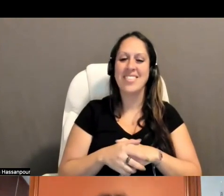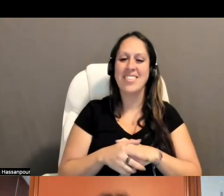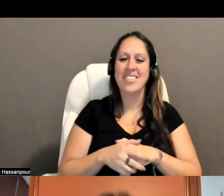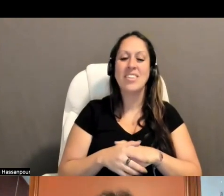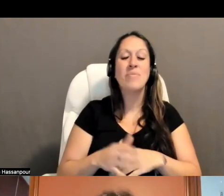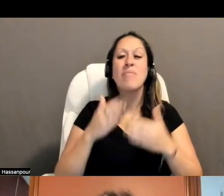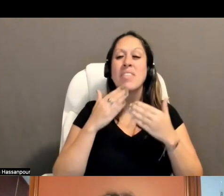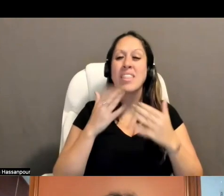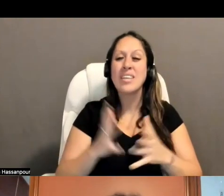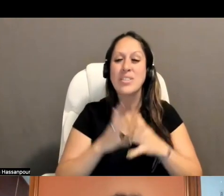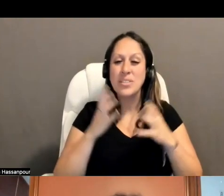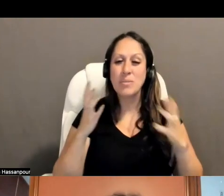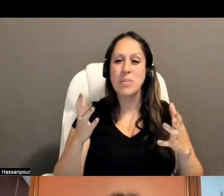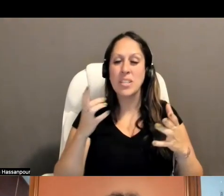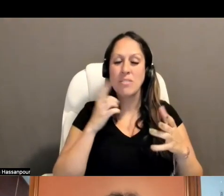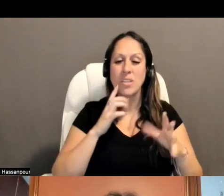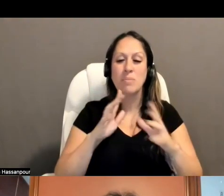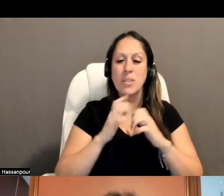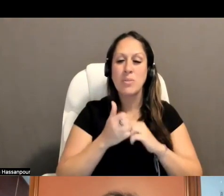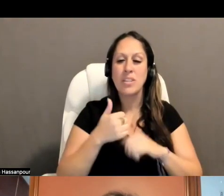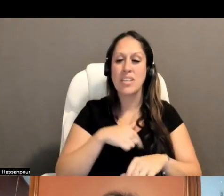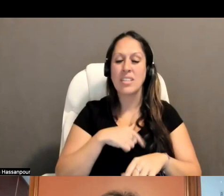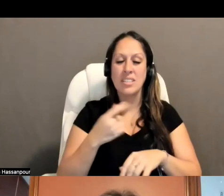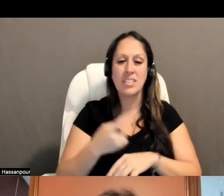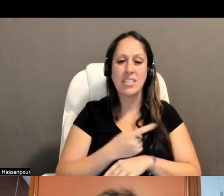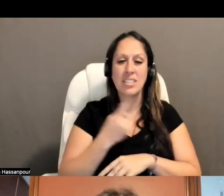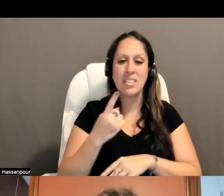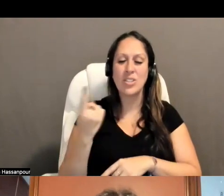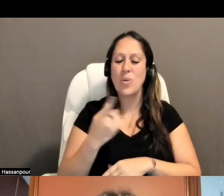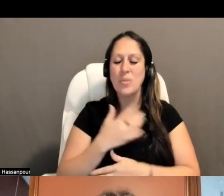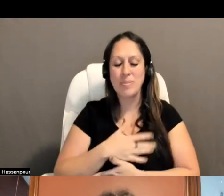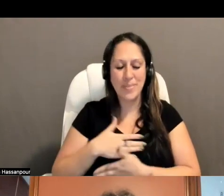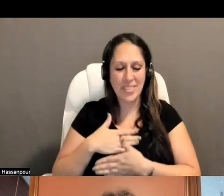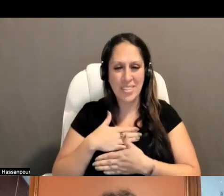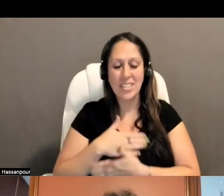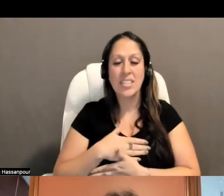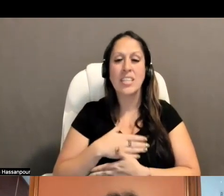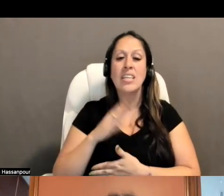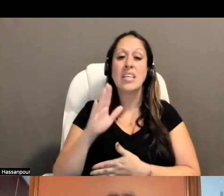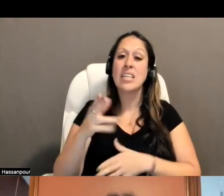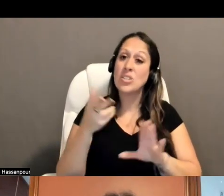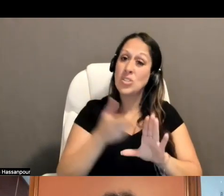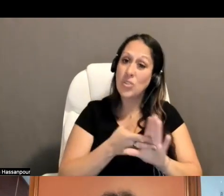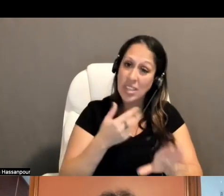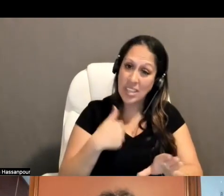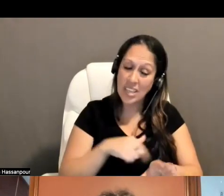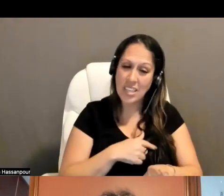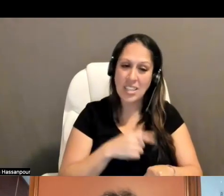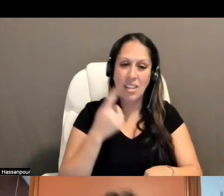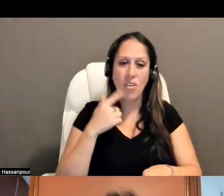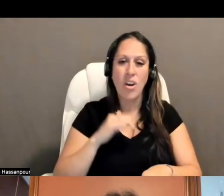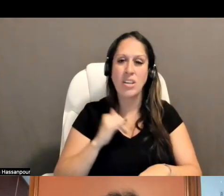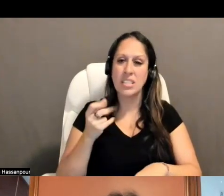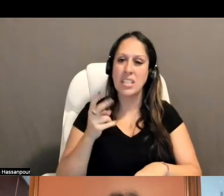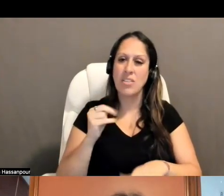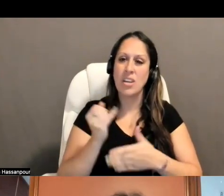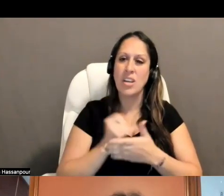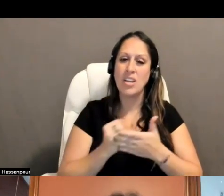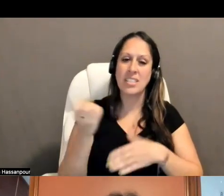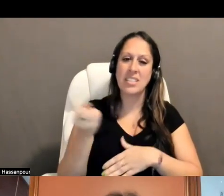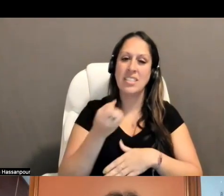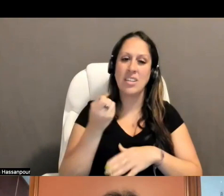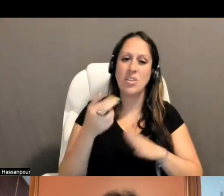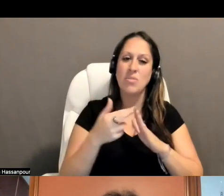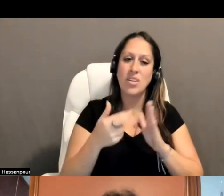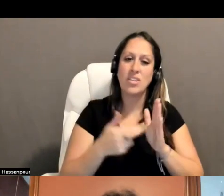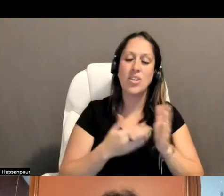Well, thank you so much for speaking with us today, Ari. It's always a pleasure. And please Thank join you. us for our January Arts Saturday.